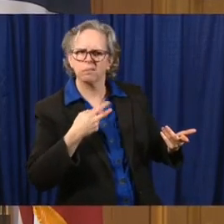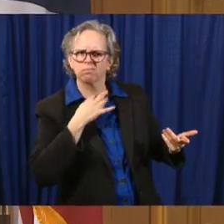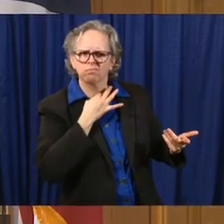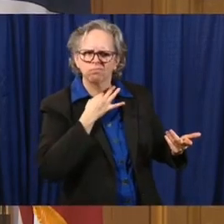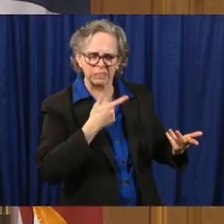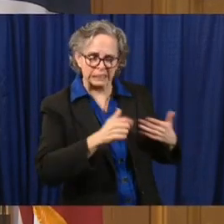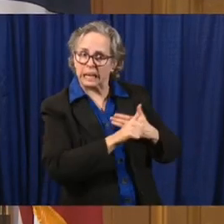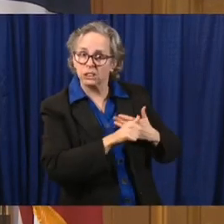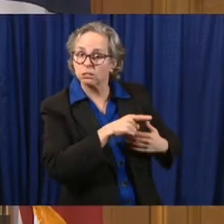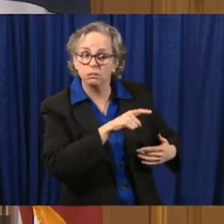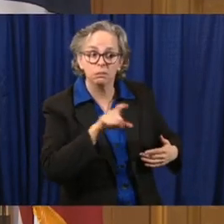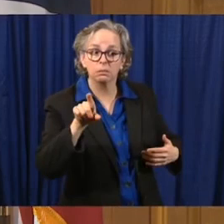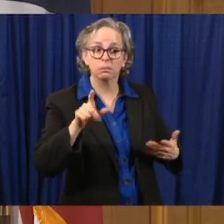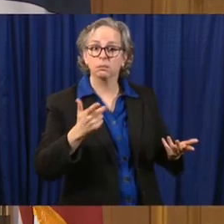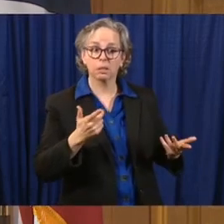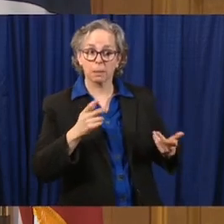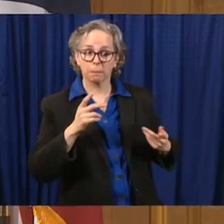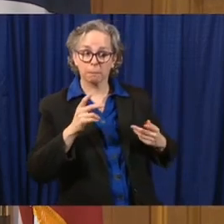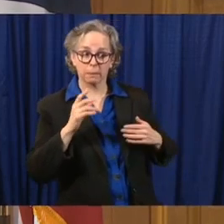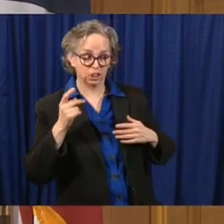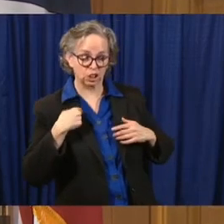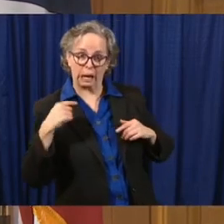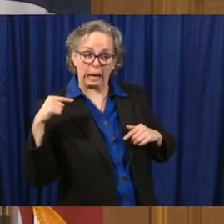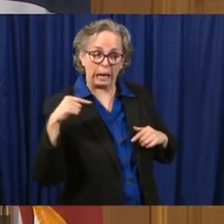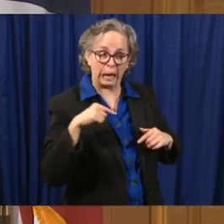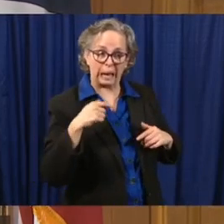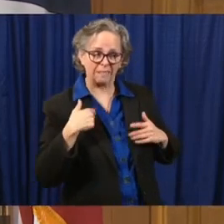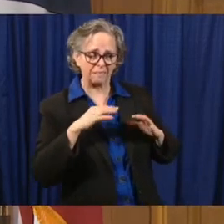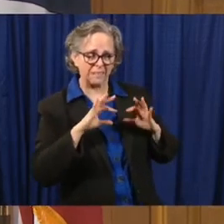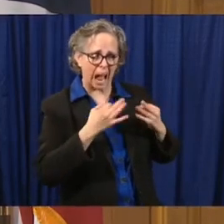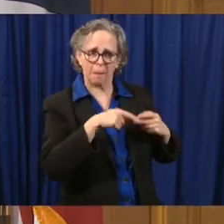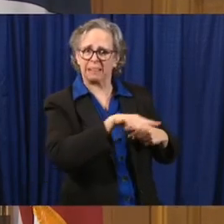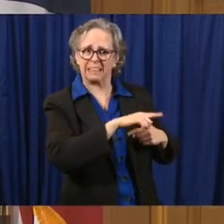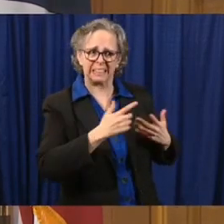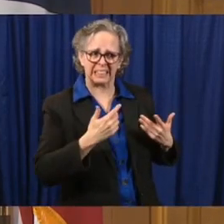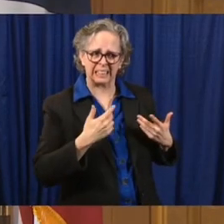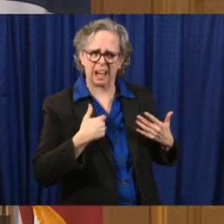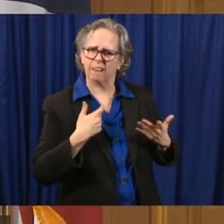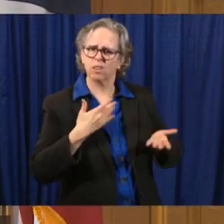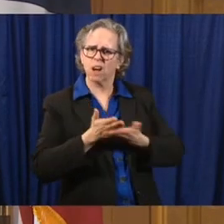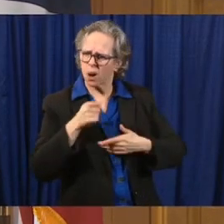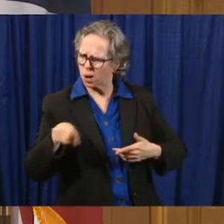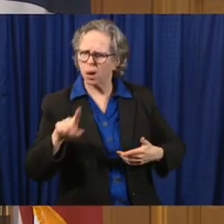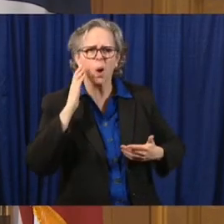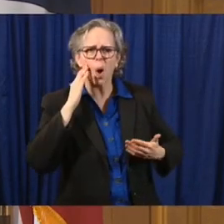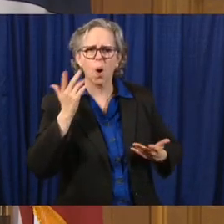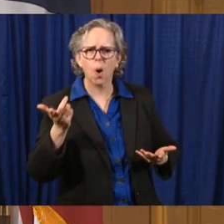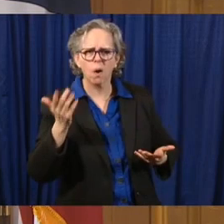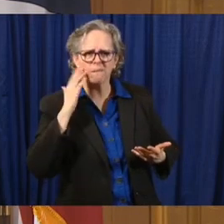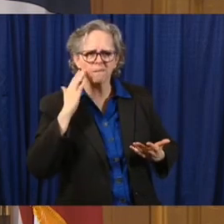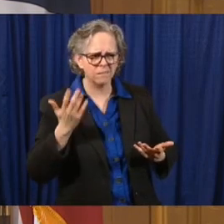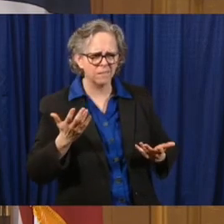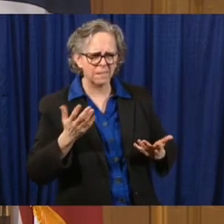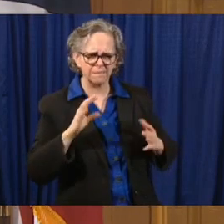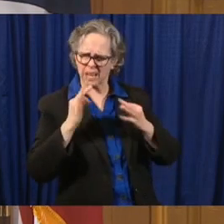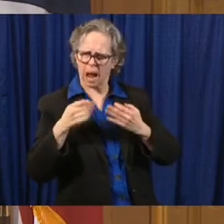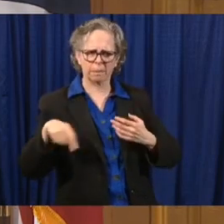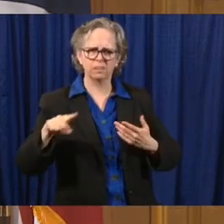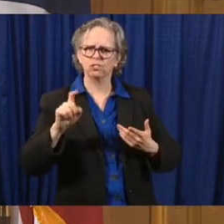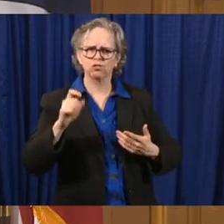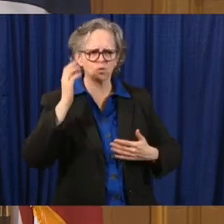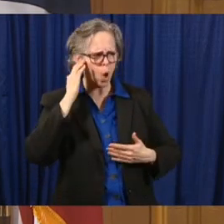It wasn't a legal decision. It was a policy decision that came from my heart, and that is that people have a right to